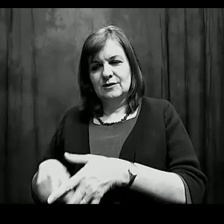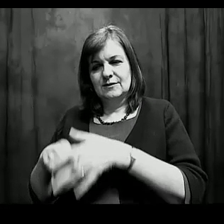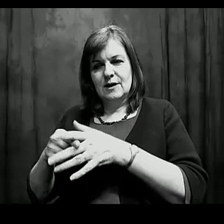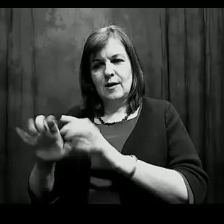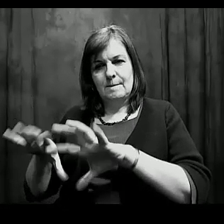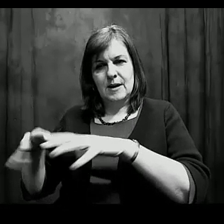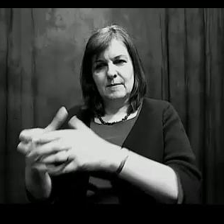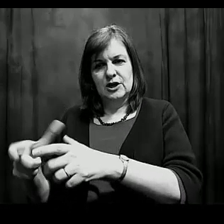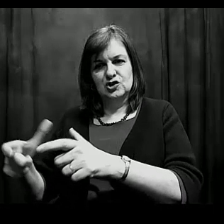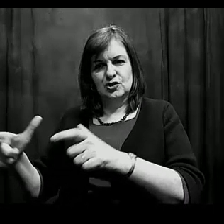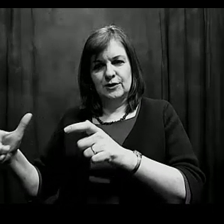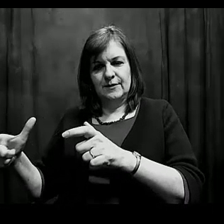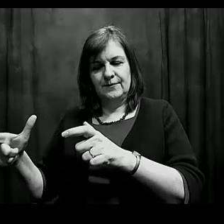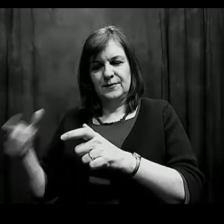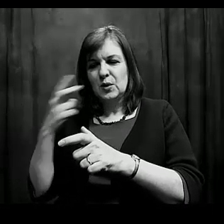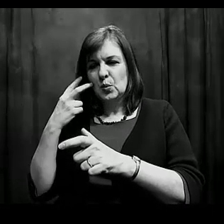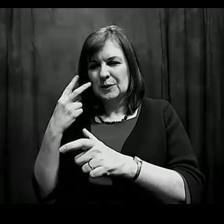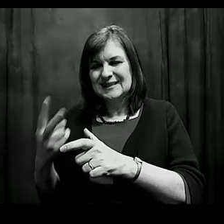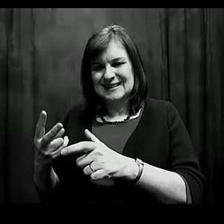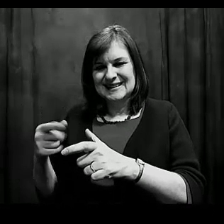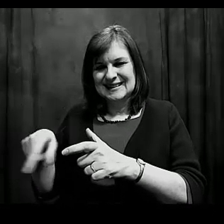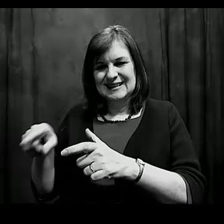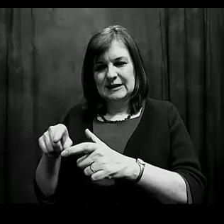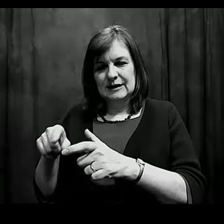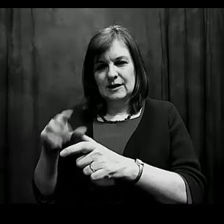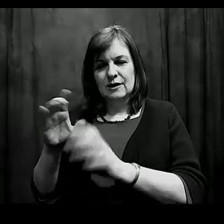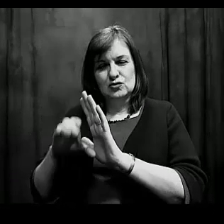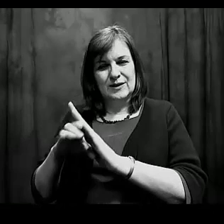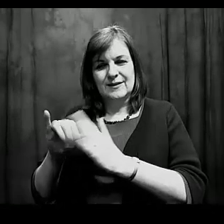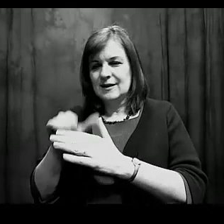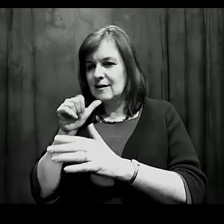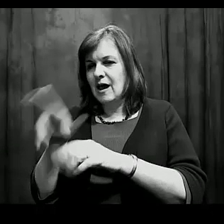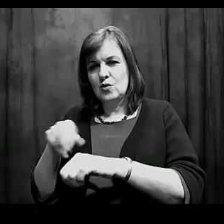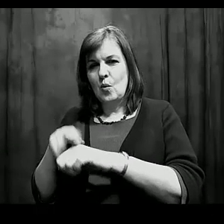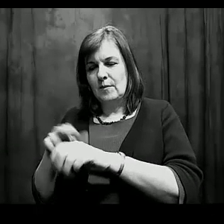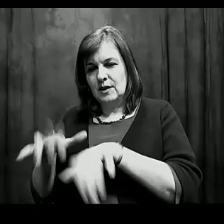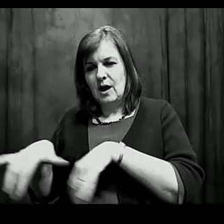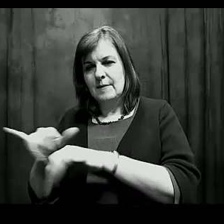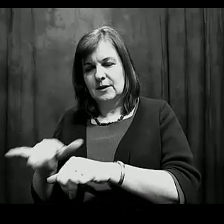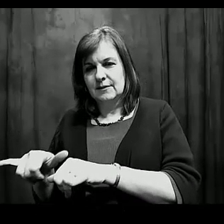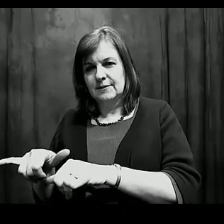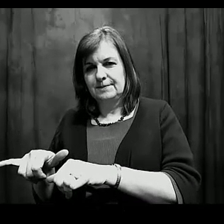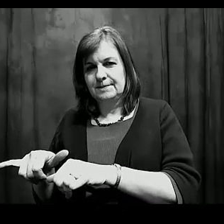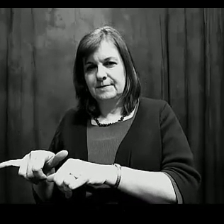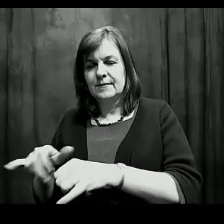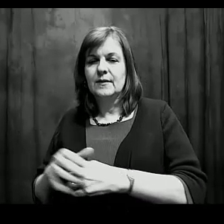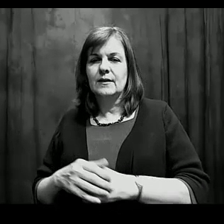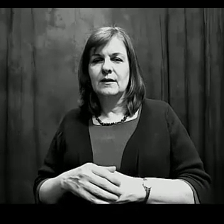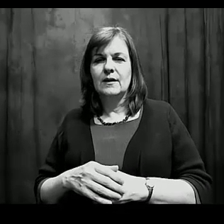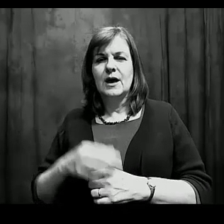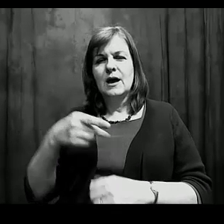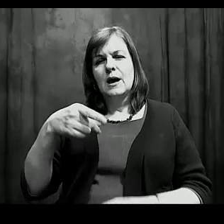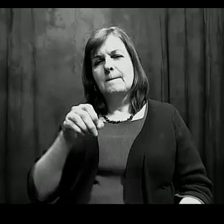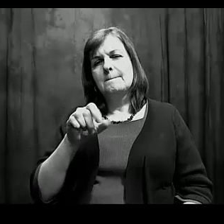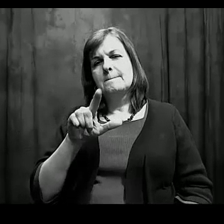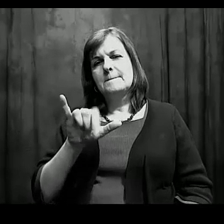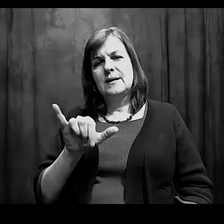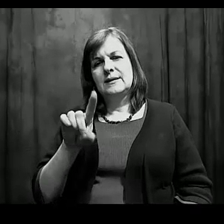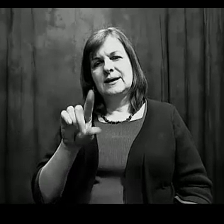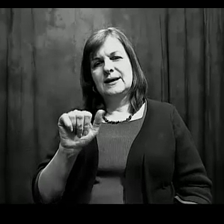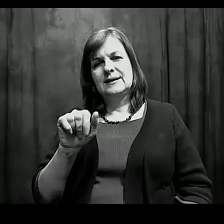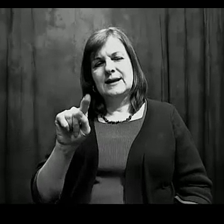we see a lot of these kinds of otherwise very uncommon traits. So take polydactyly in the Amish. What